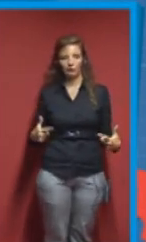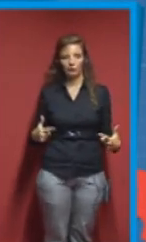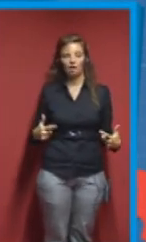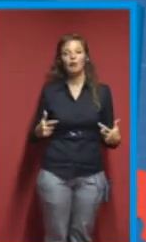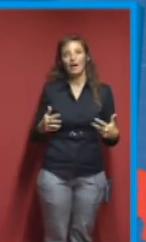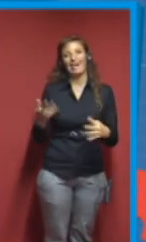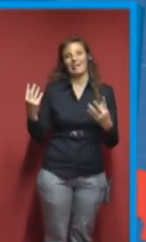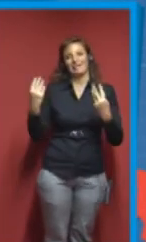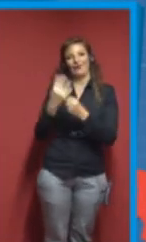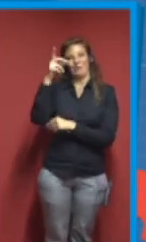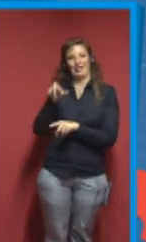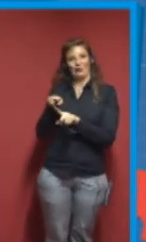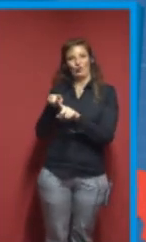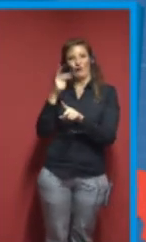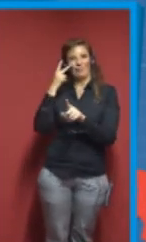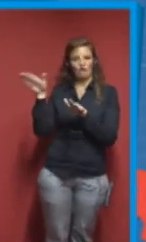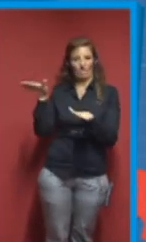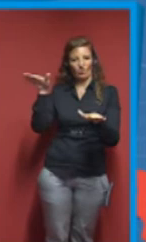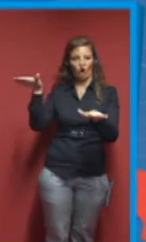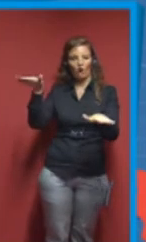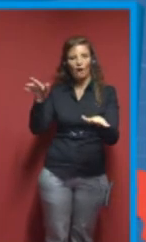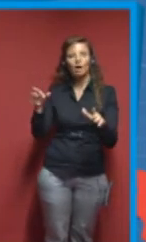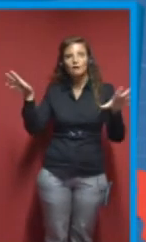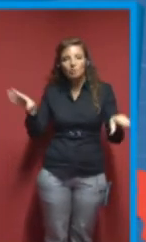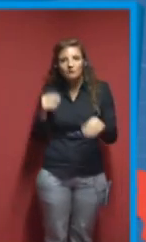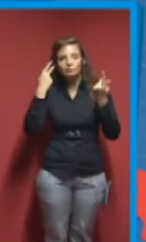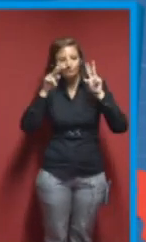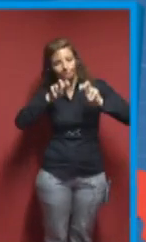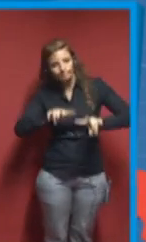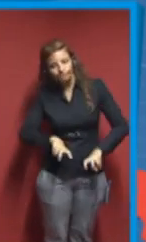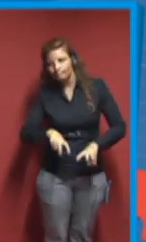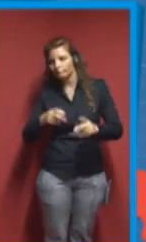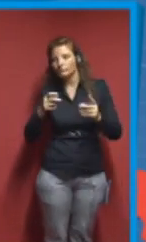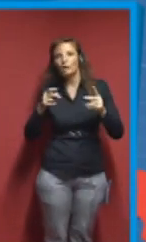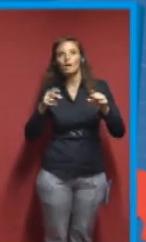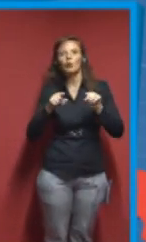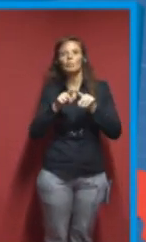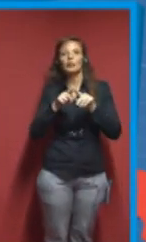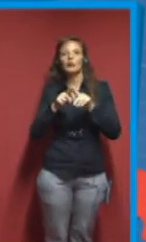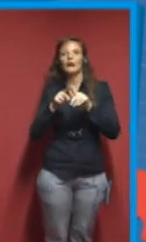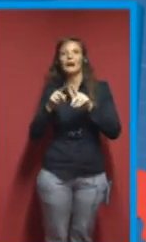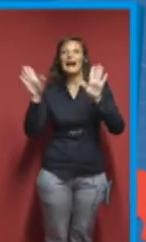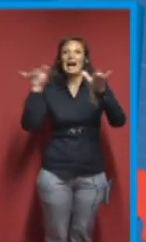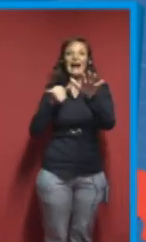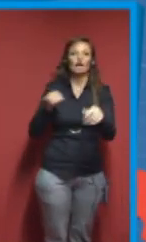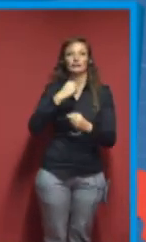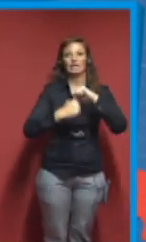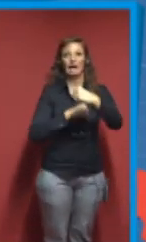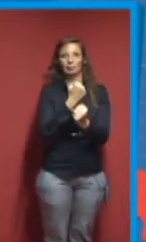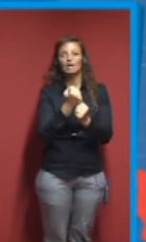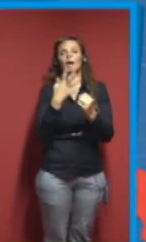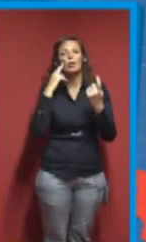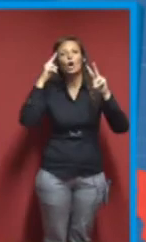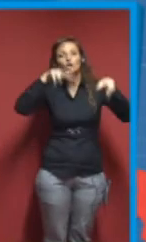flight, and we started doing research in the aerodynamic and the control of wingsuit flying. And in the process,